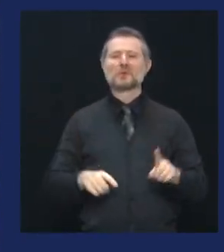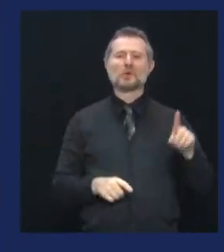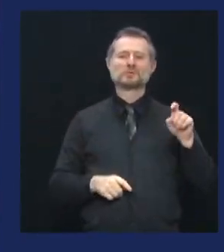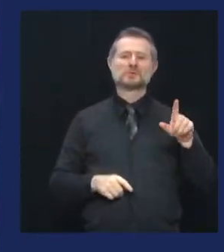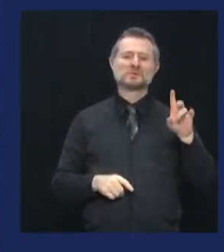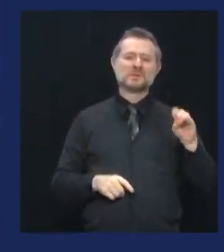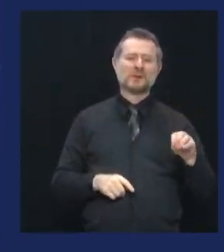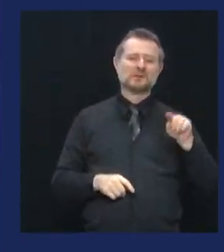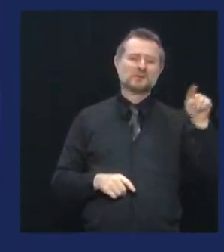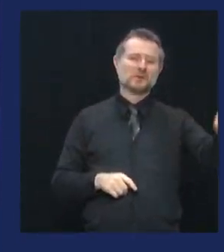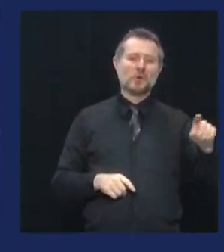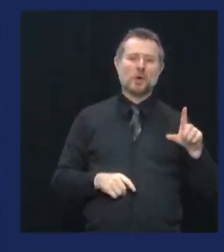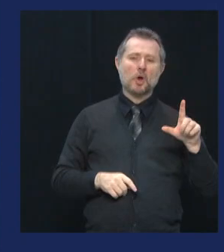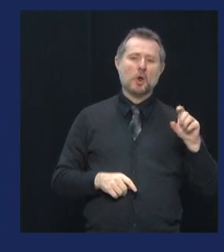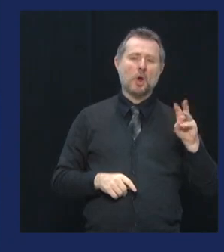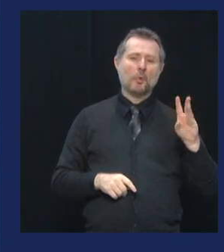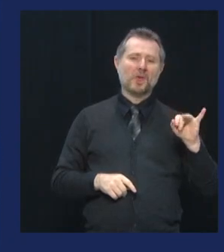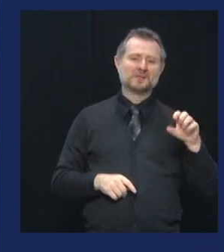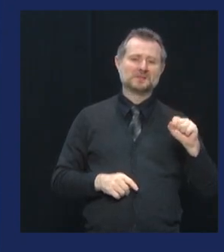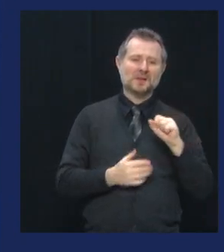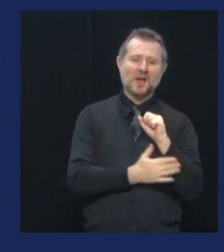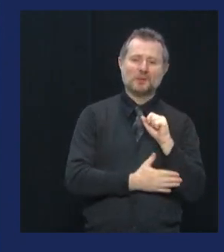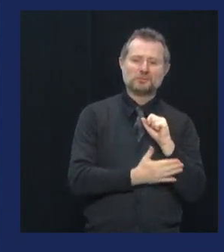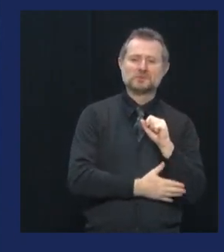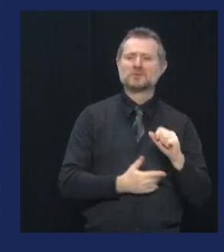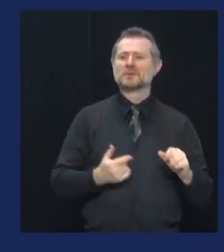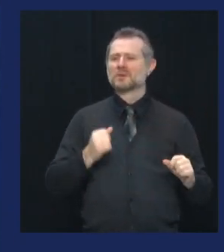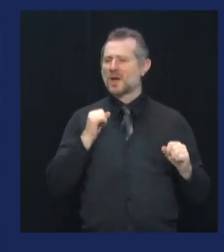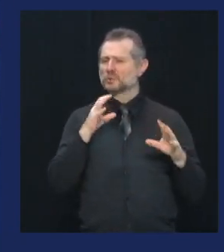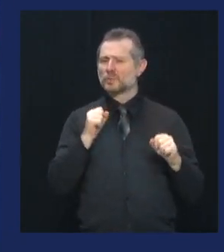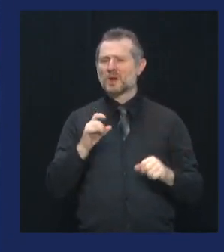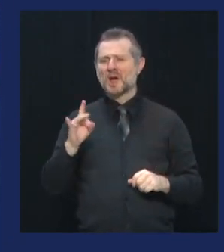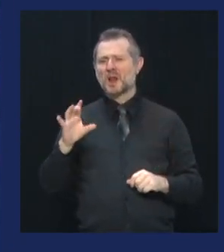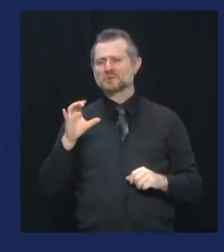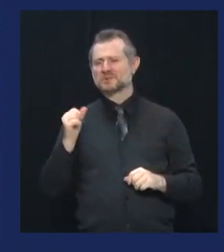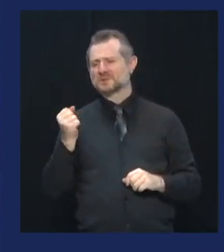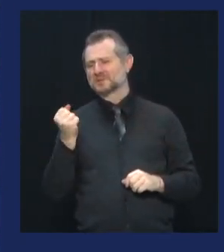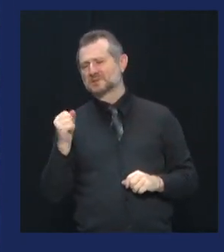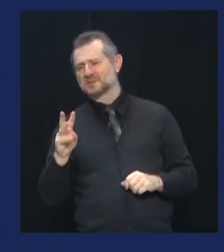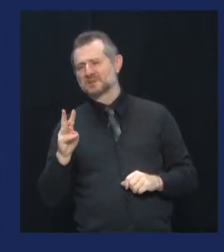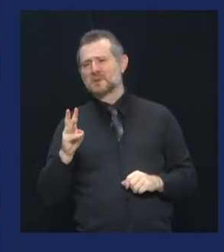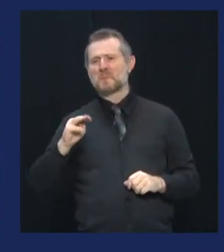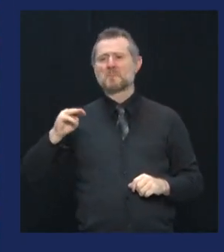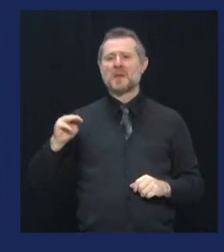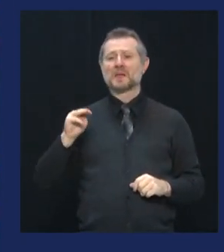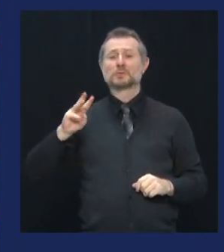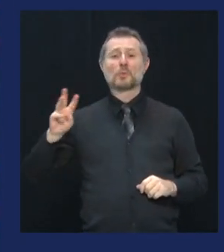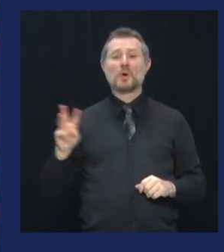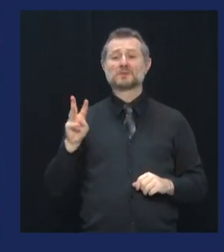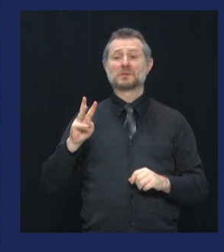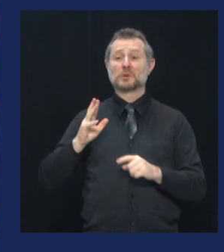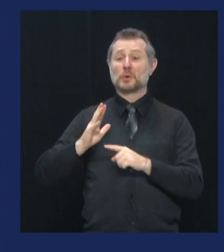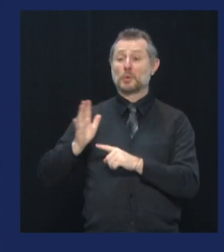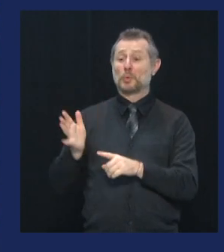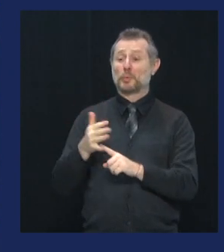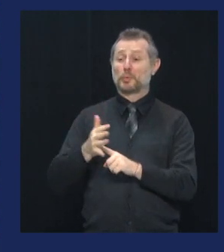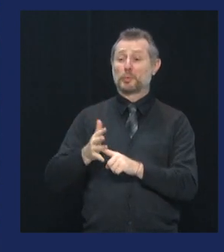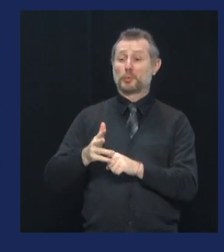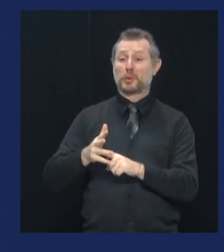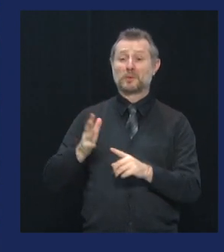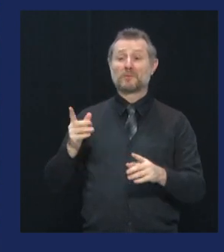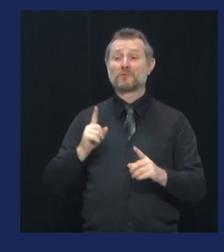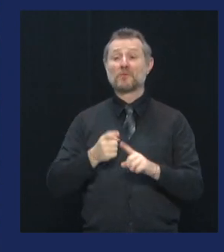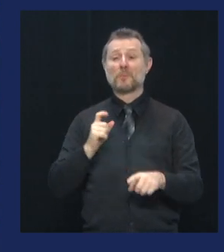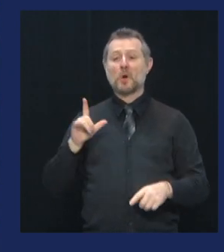County, as well as an awesome 816-megawatt wind project 20 miles off the shore of Long